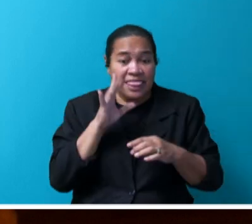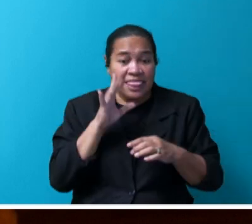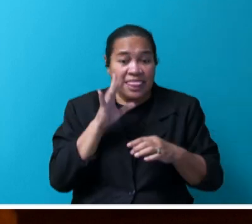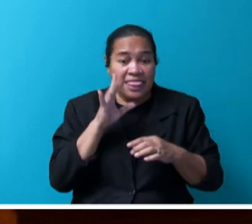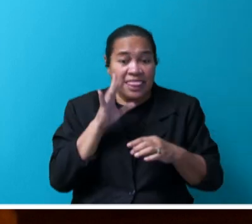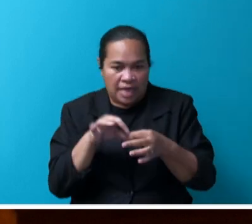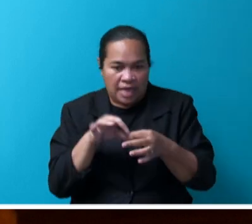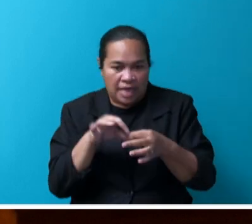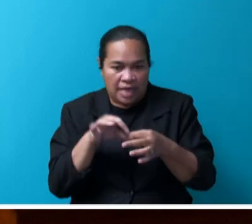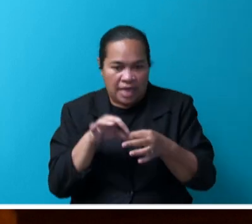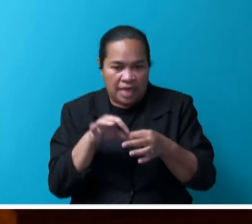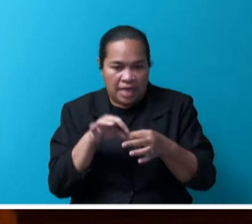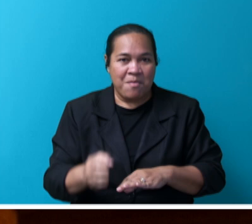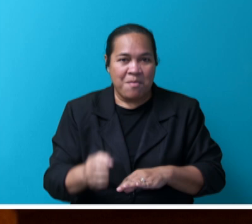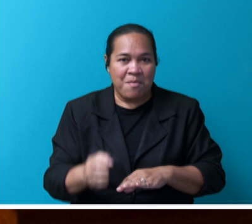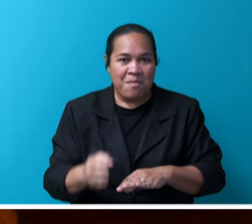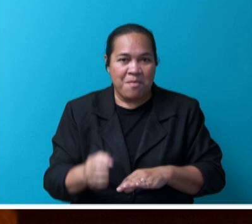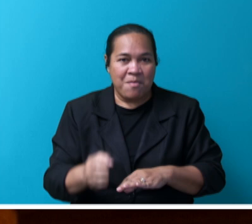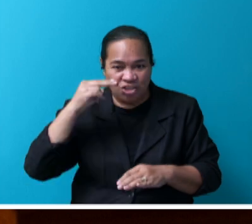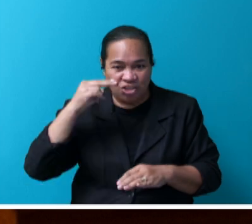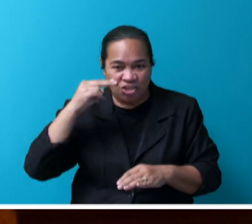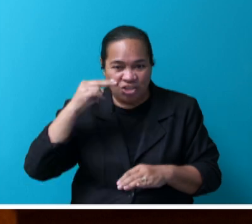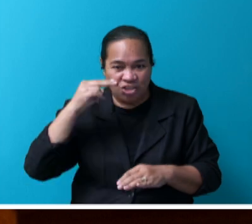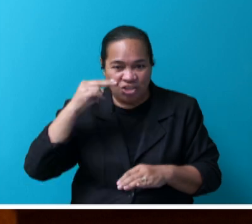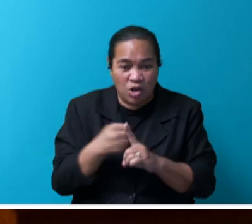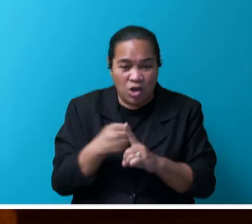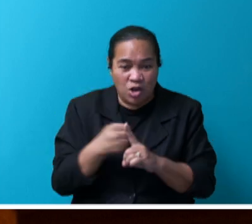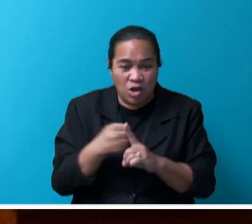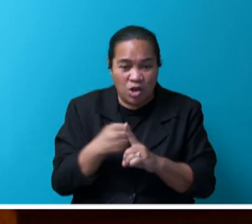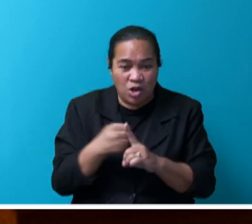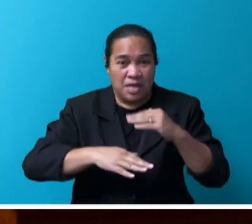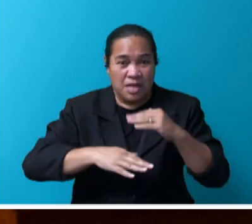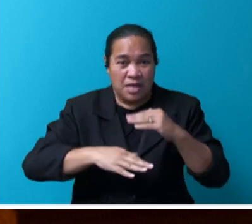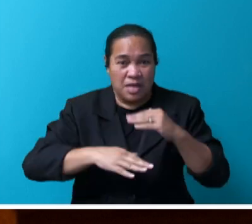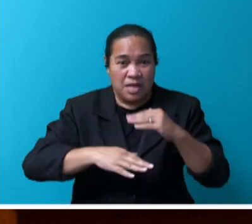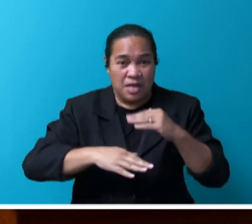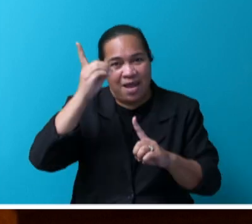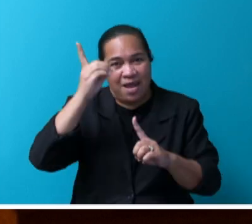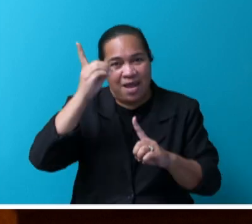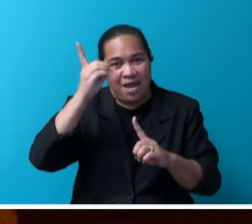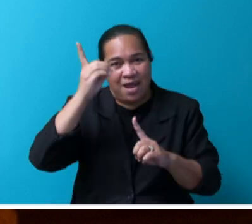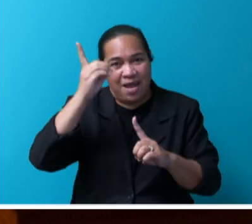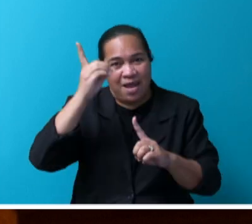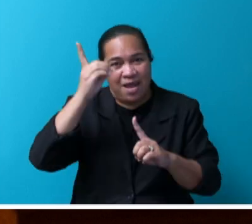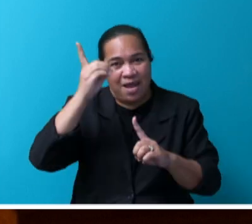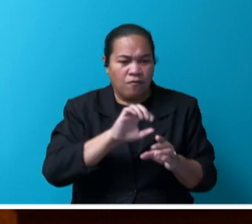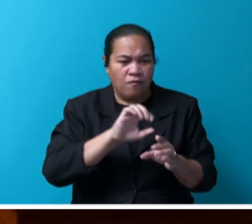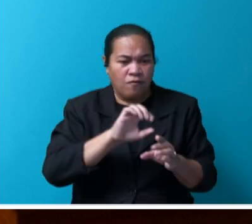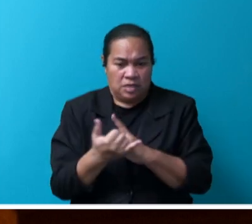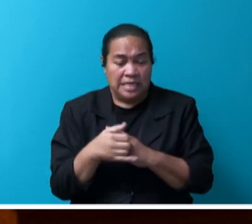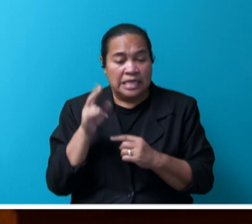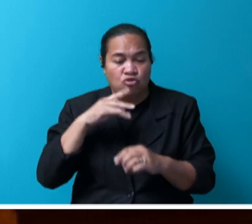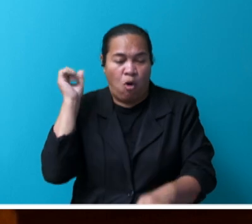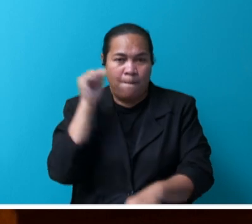PSB partners, Fiji Broadcasting Corporation, MyTV, Fiji Television, and Communications Fiji